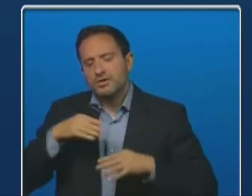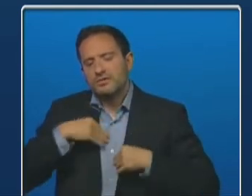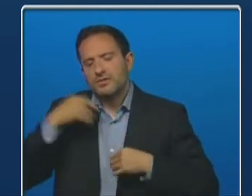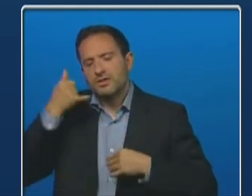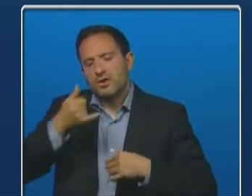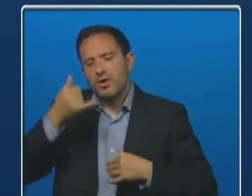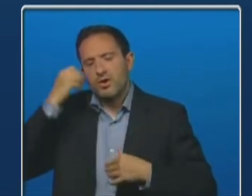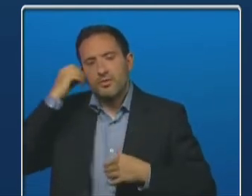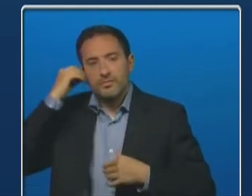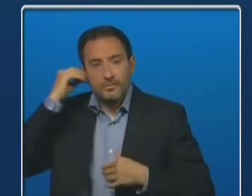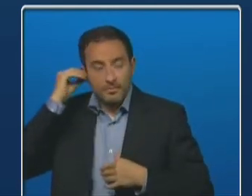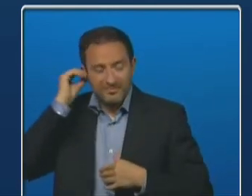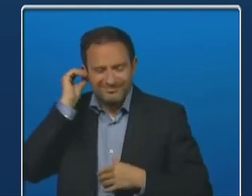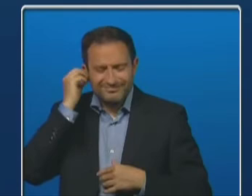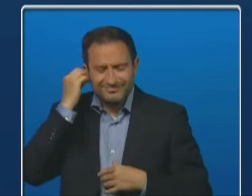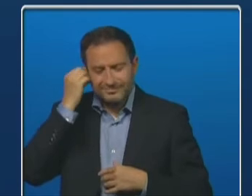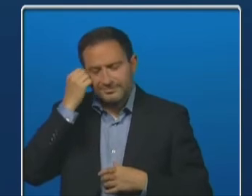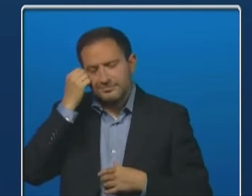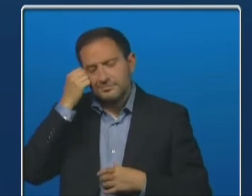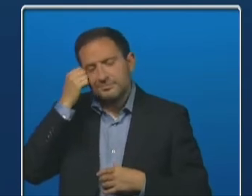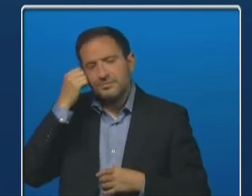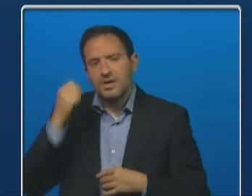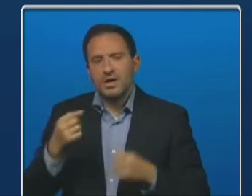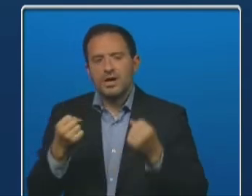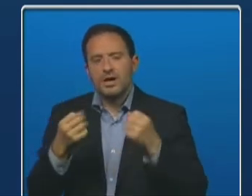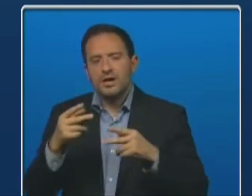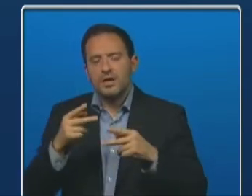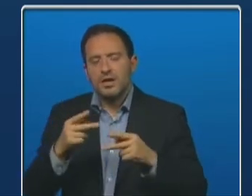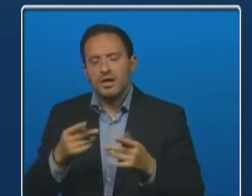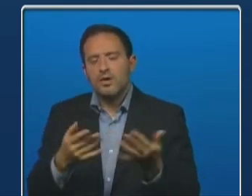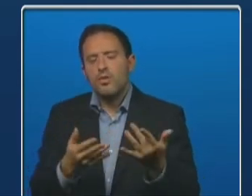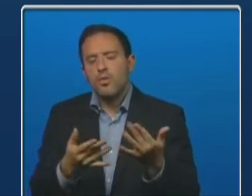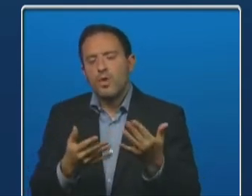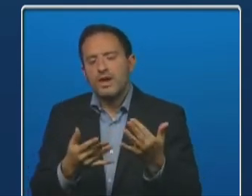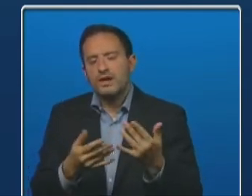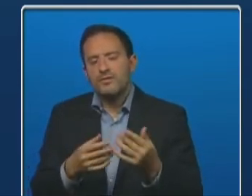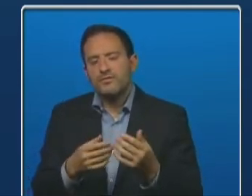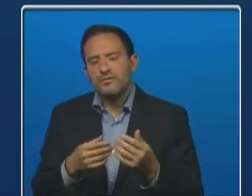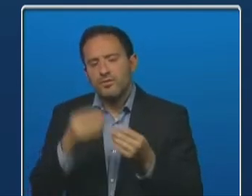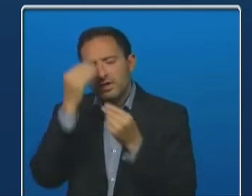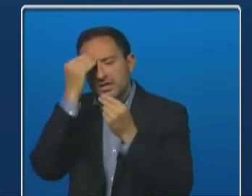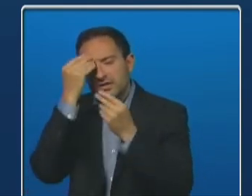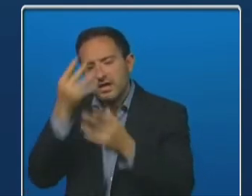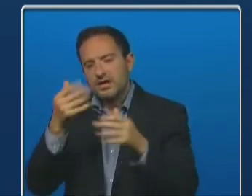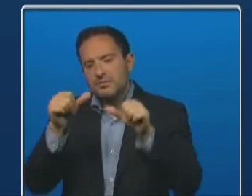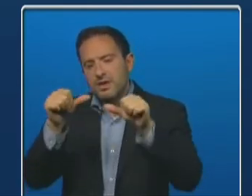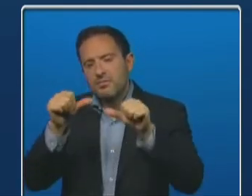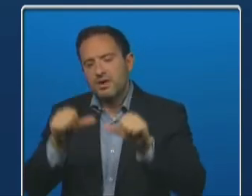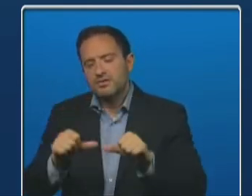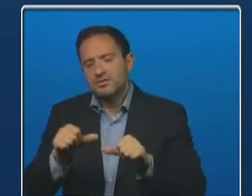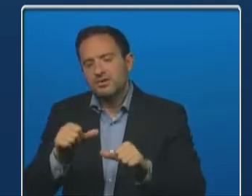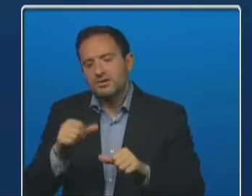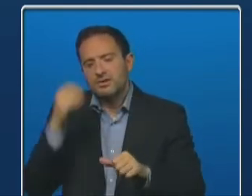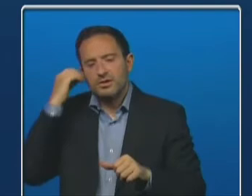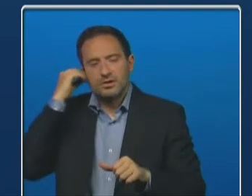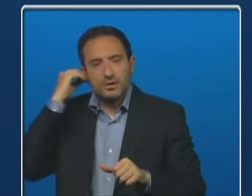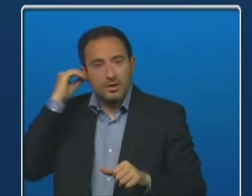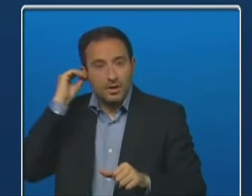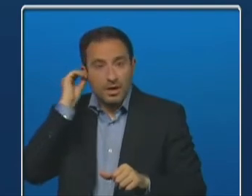calls, and I know that a lot of us are waiting for some of the data to be posted, but like all of us, I need to be